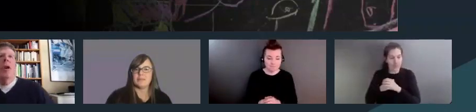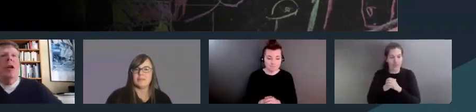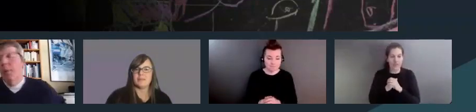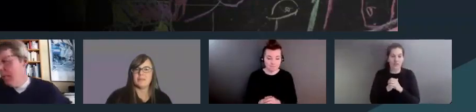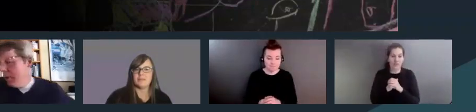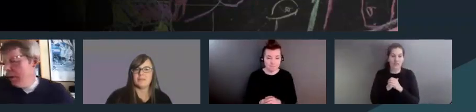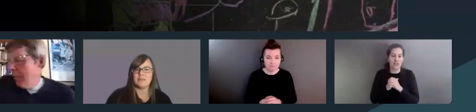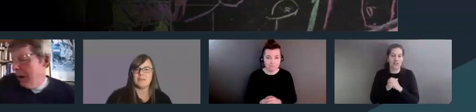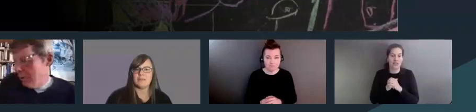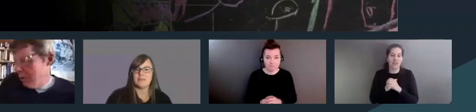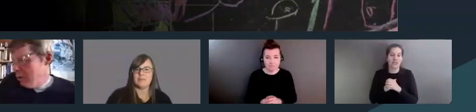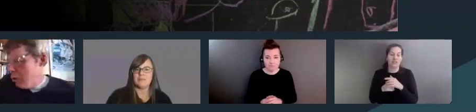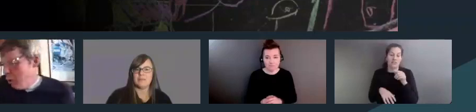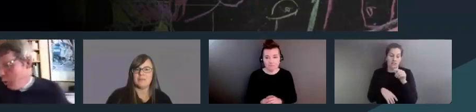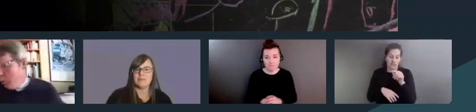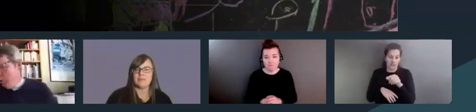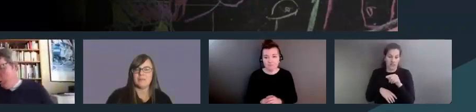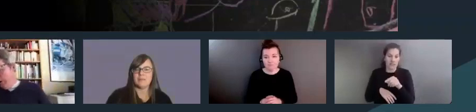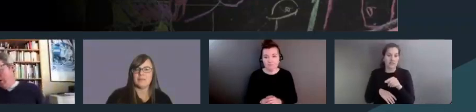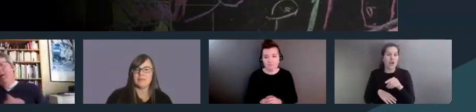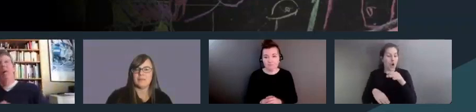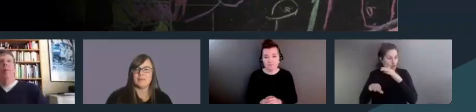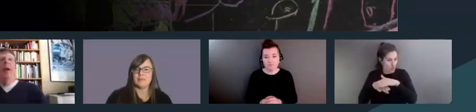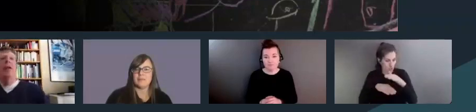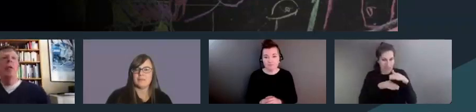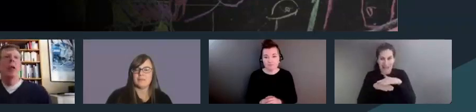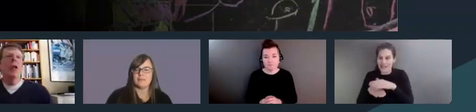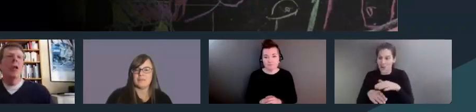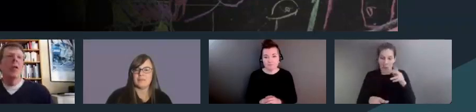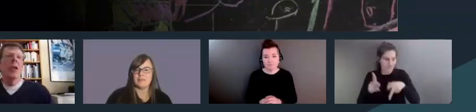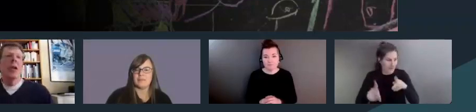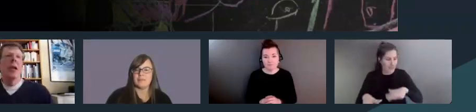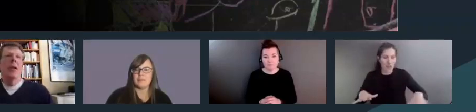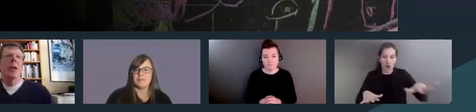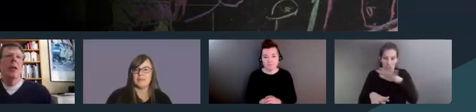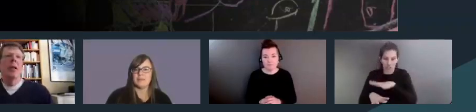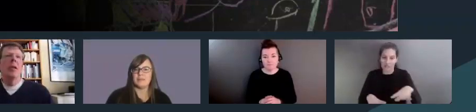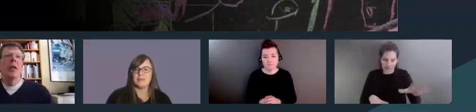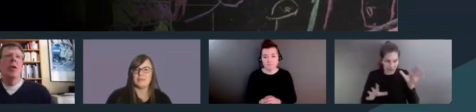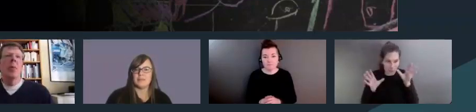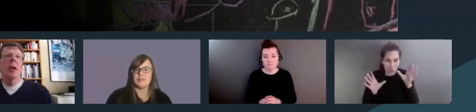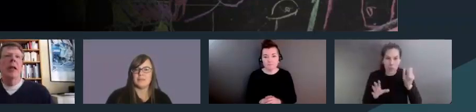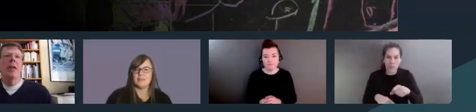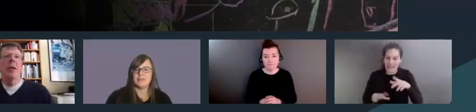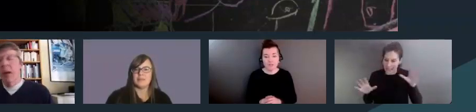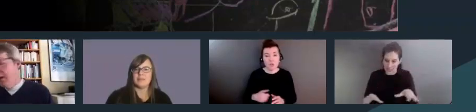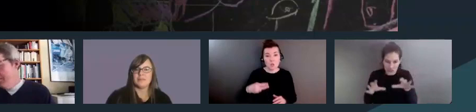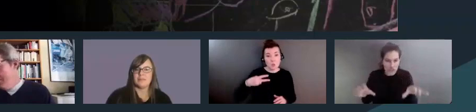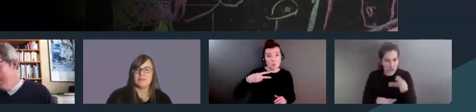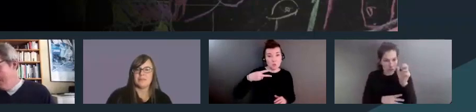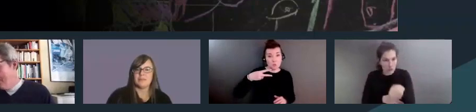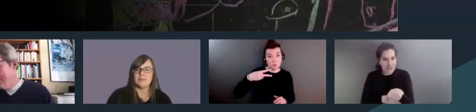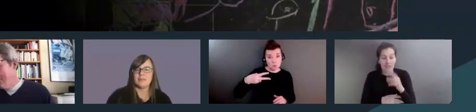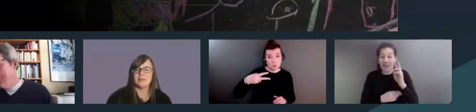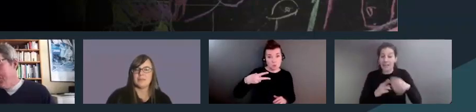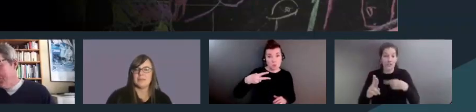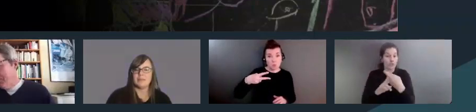I'm going to talk about two major initiatives that took place